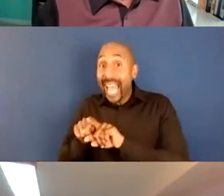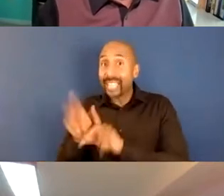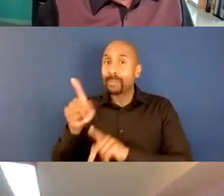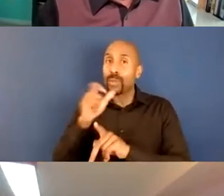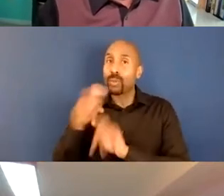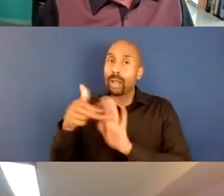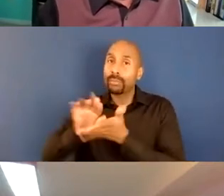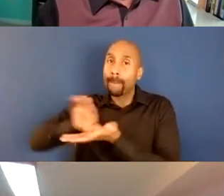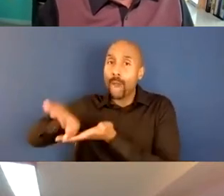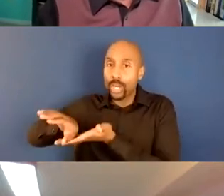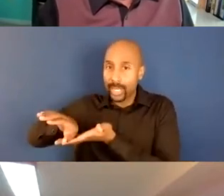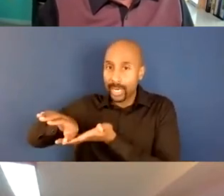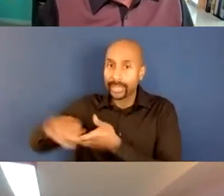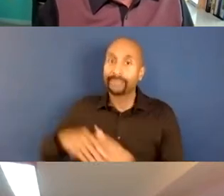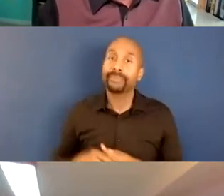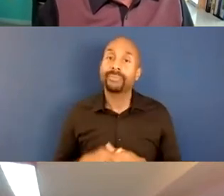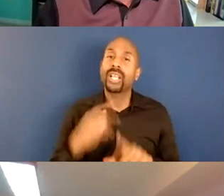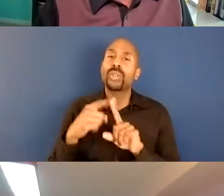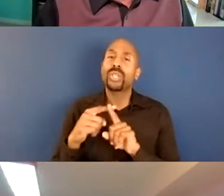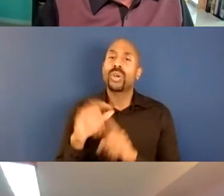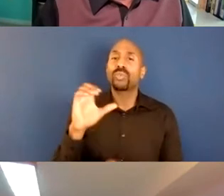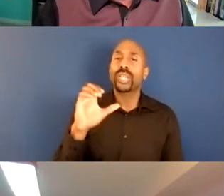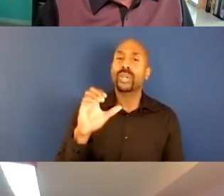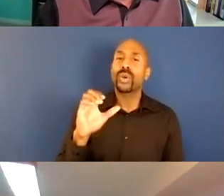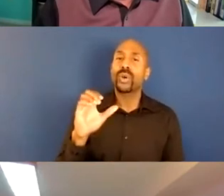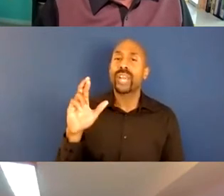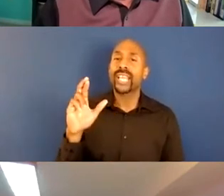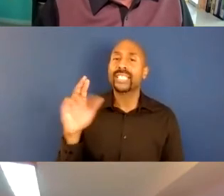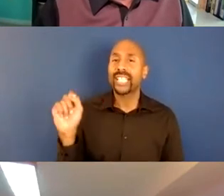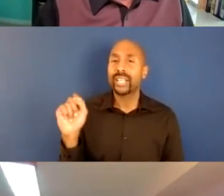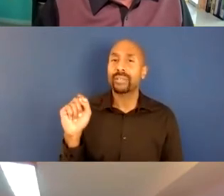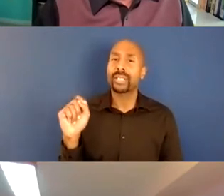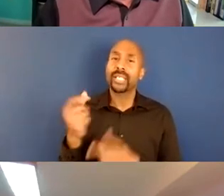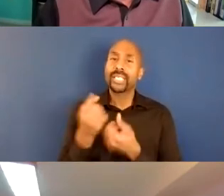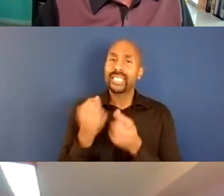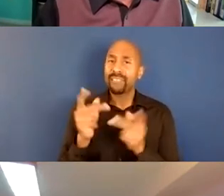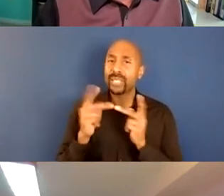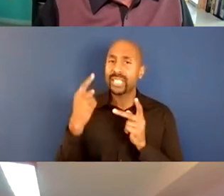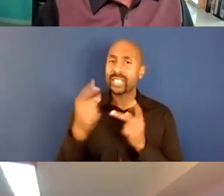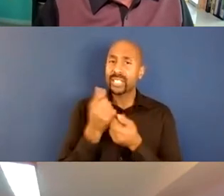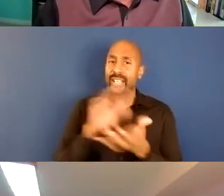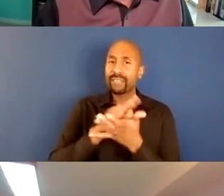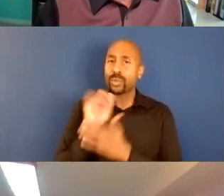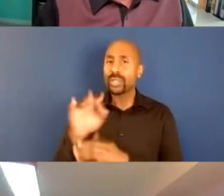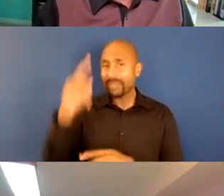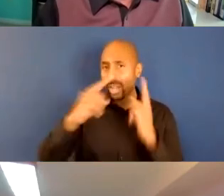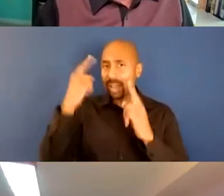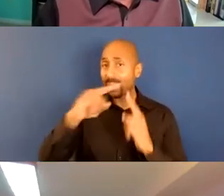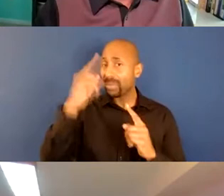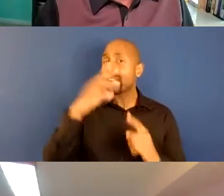other positions are available to Black women? I'm a first year Black identifying female student in SIS.